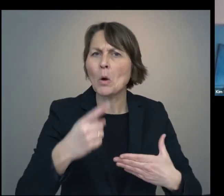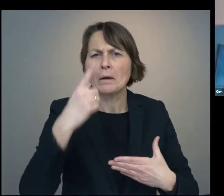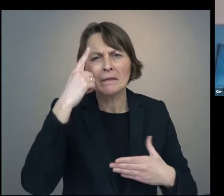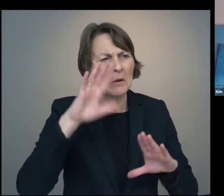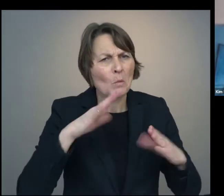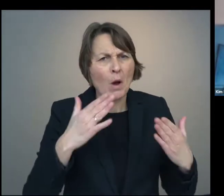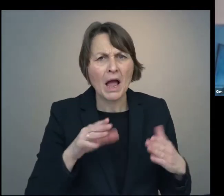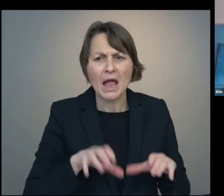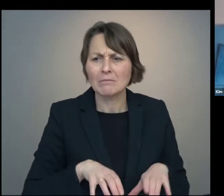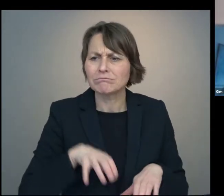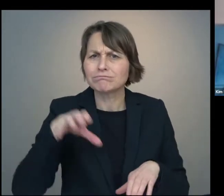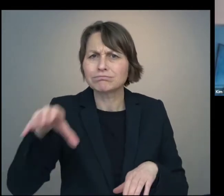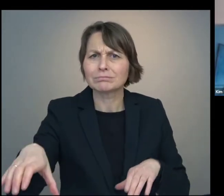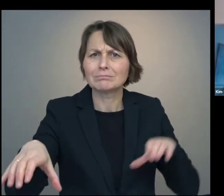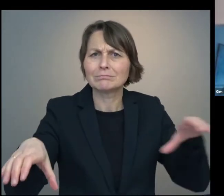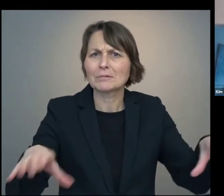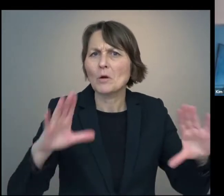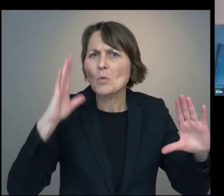different countries?